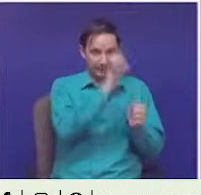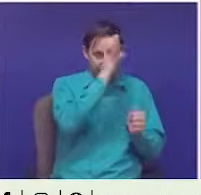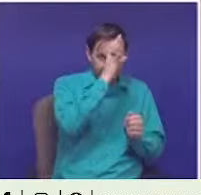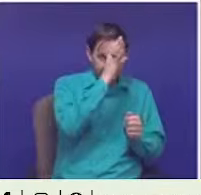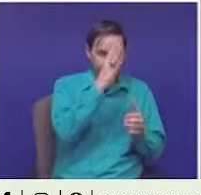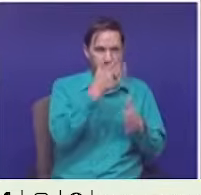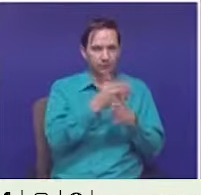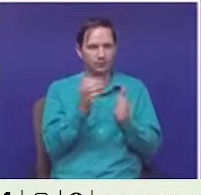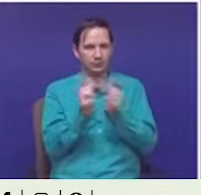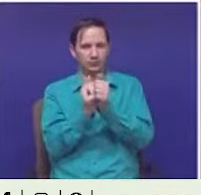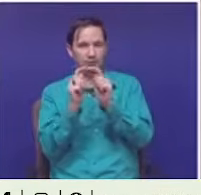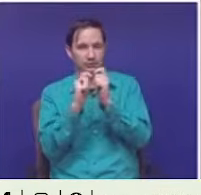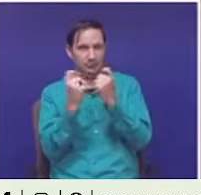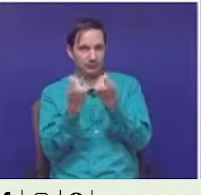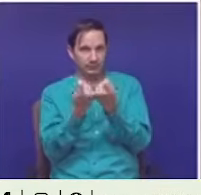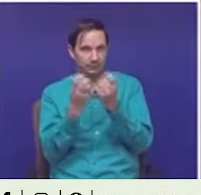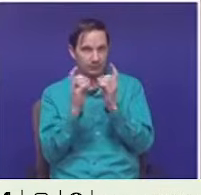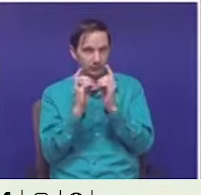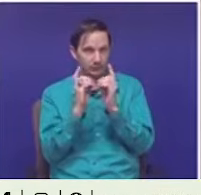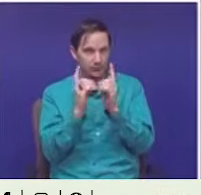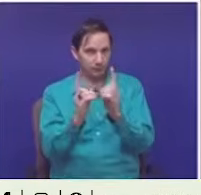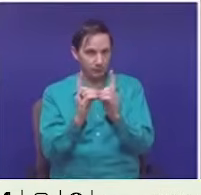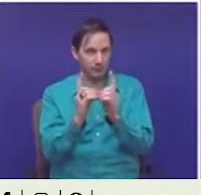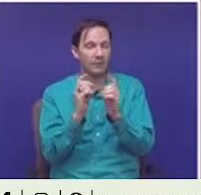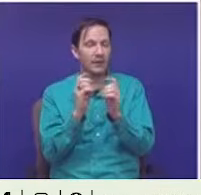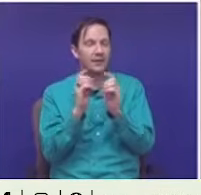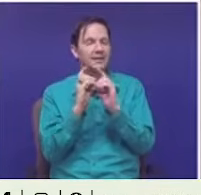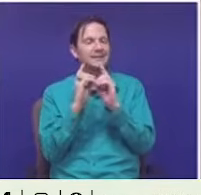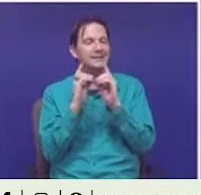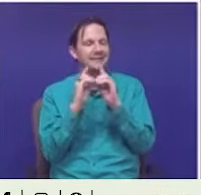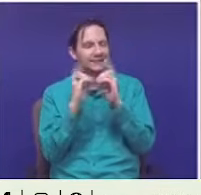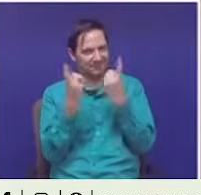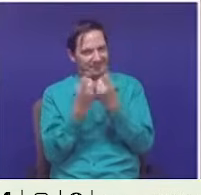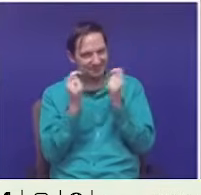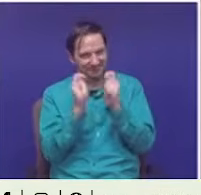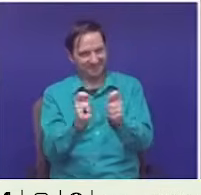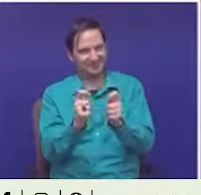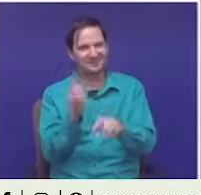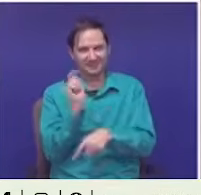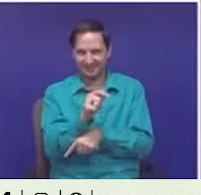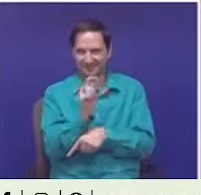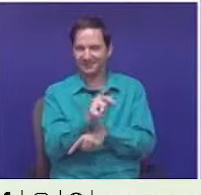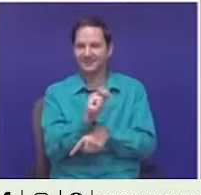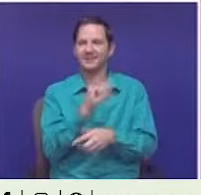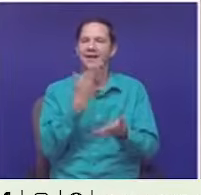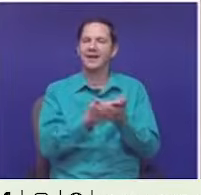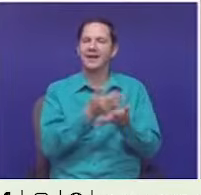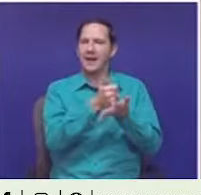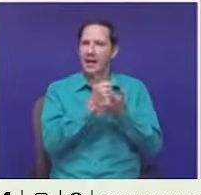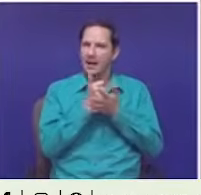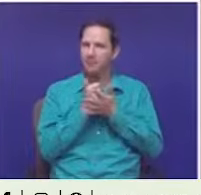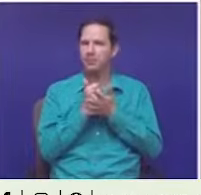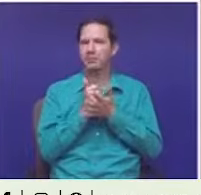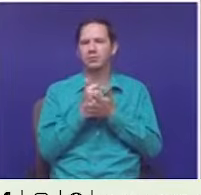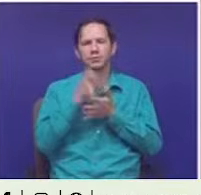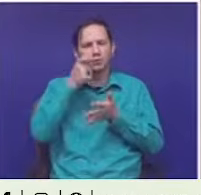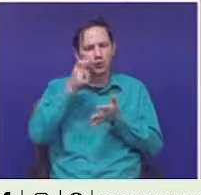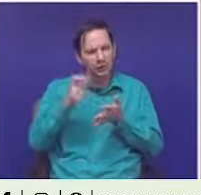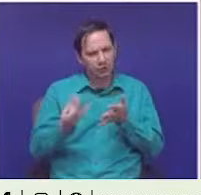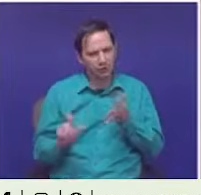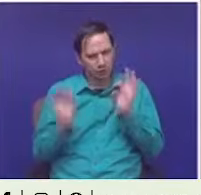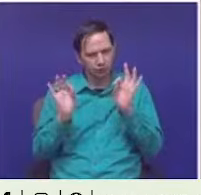vetting and the accreditation happens so that we can also make sure that on our side we do our part. But I also want to say, honorable members,